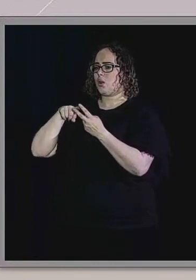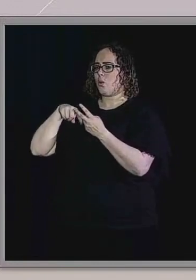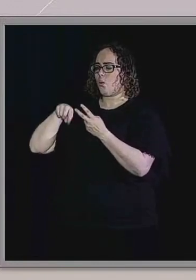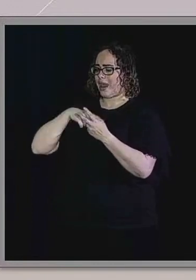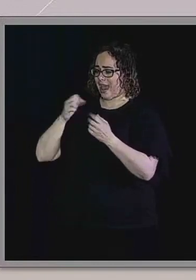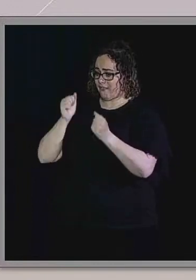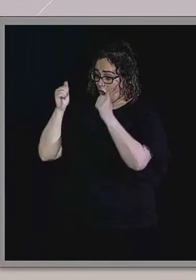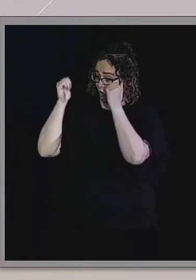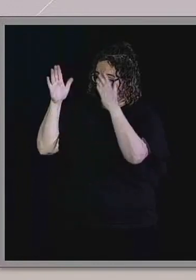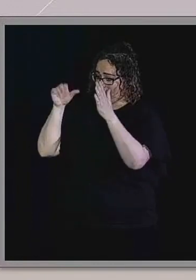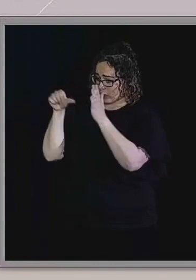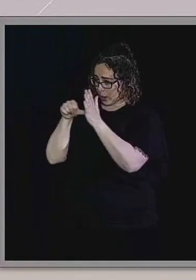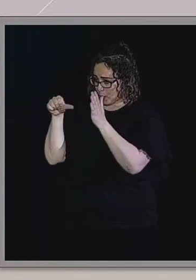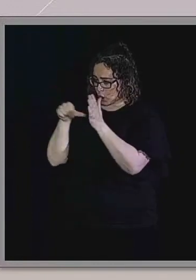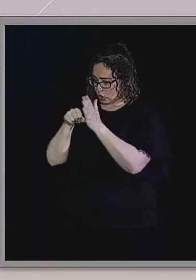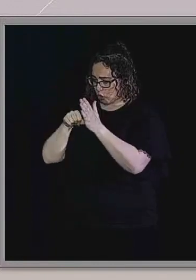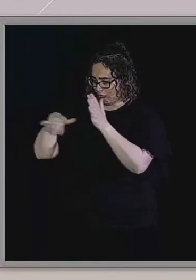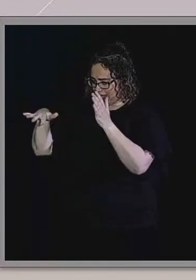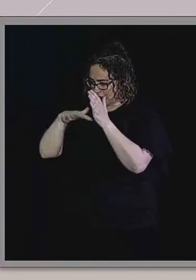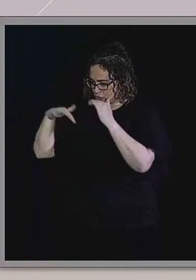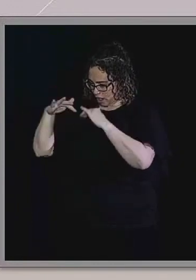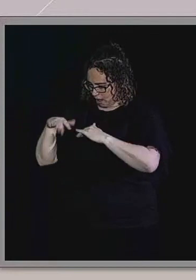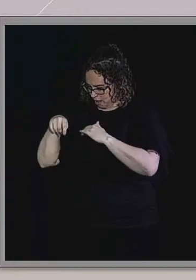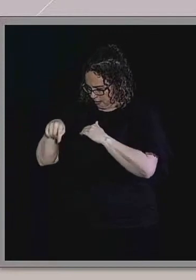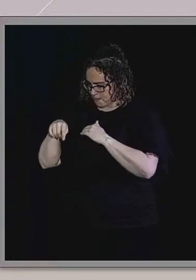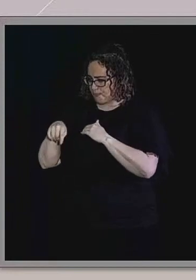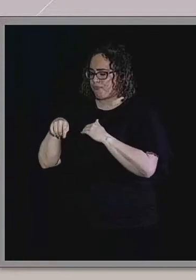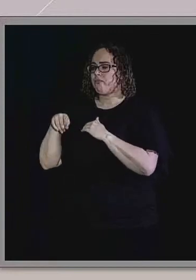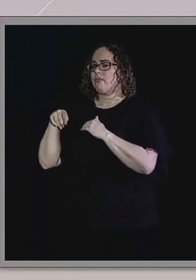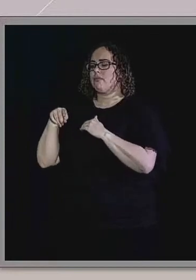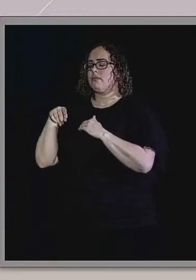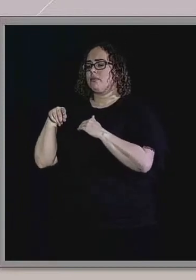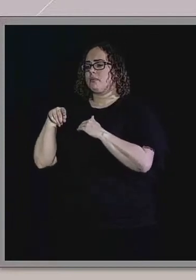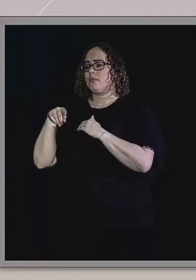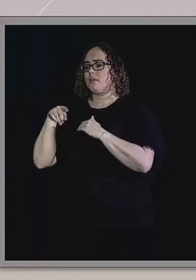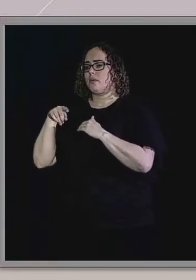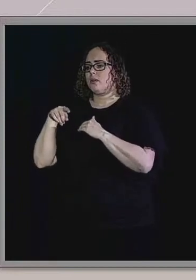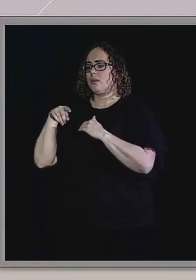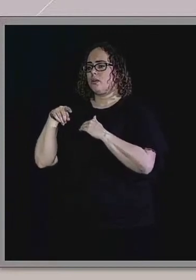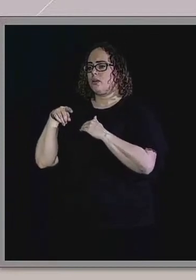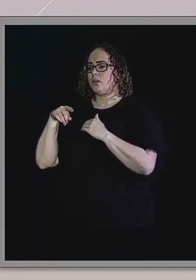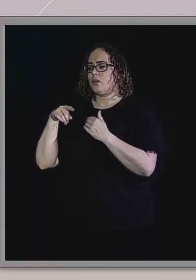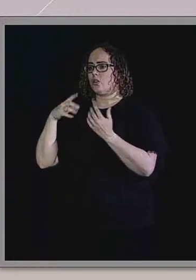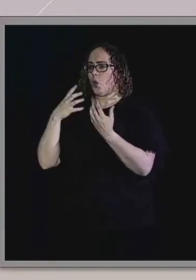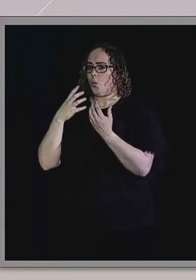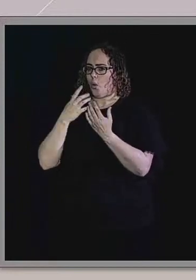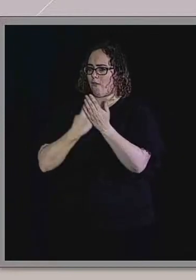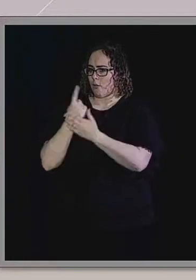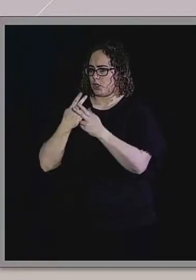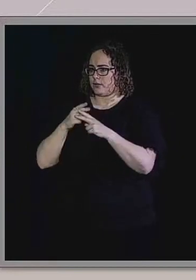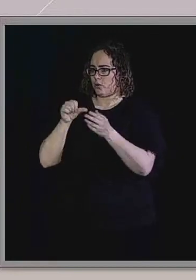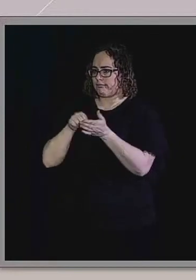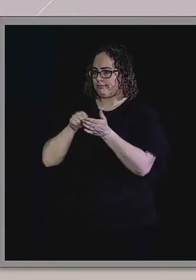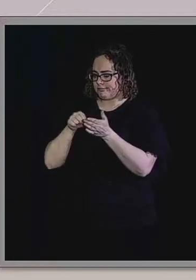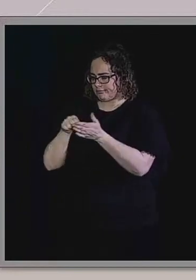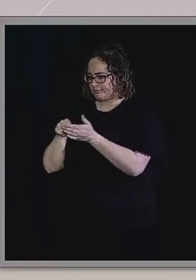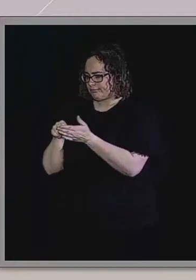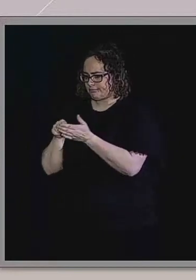that we not only deserve the opportunity, we should demand the opportunities of being